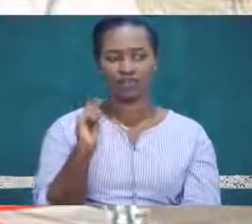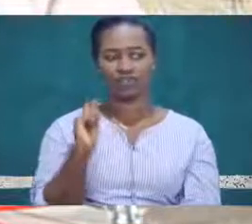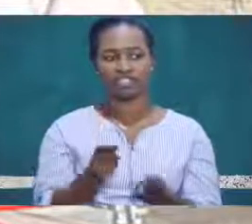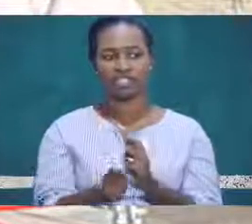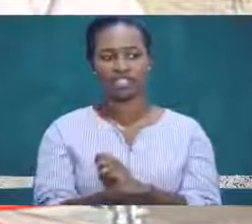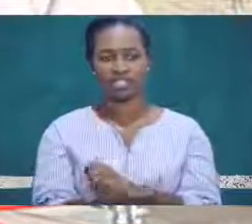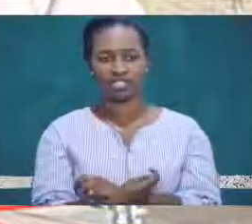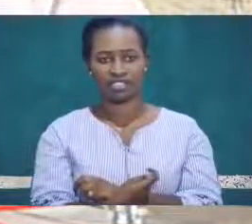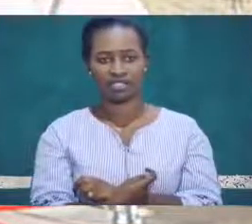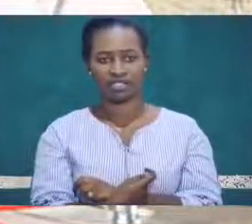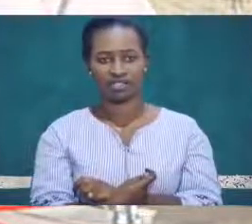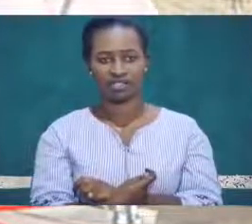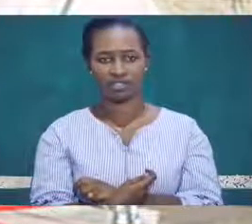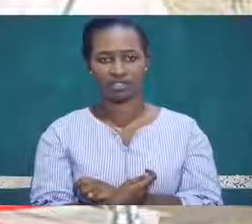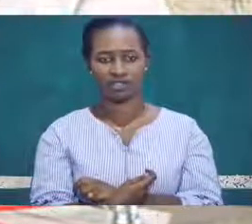change